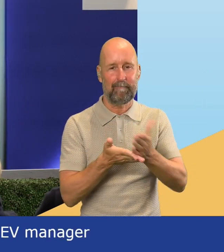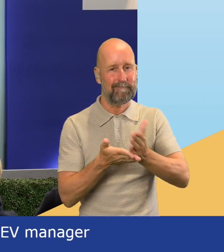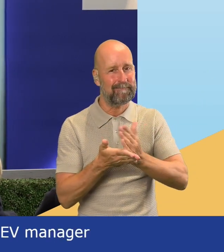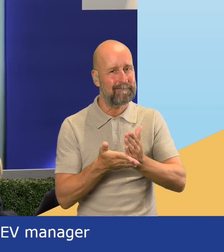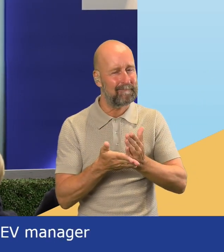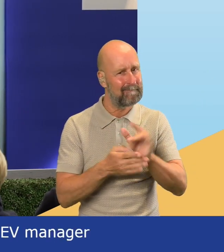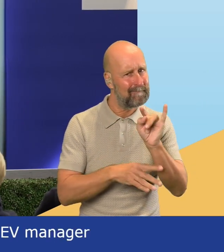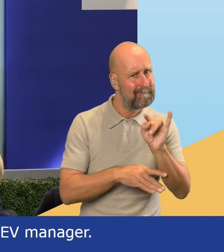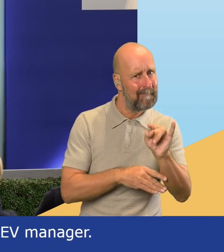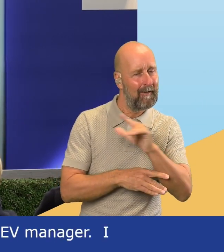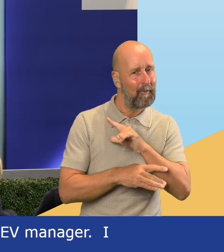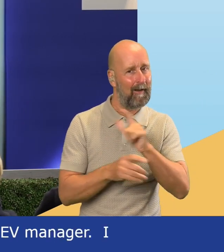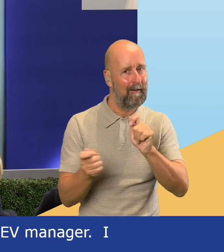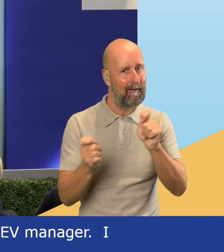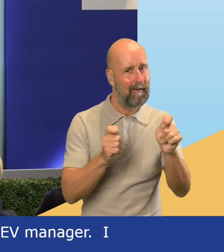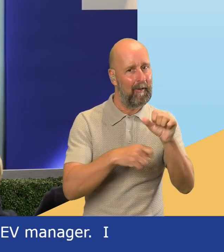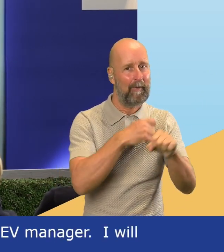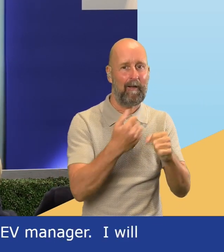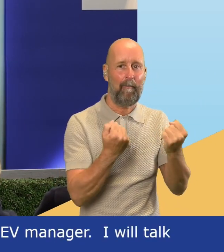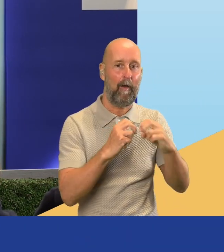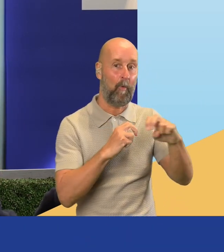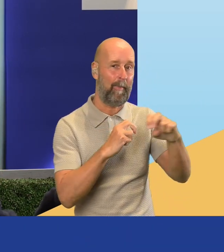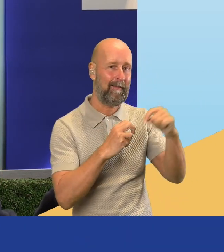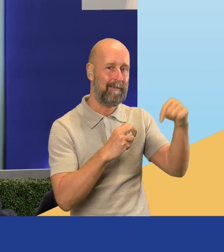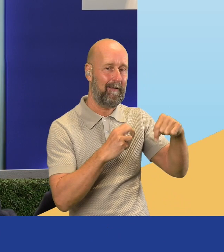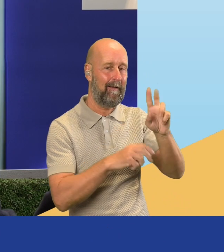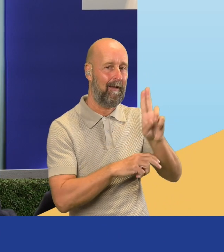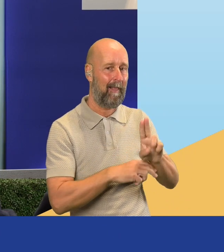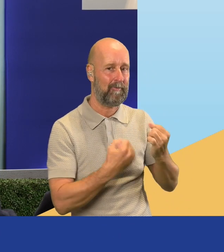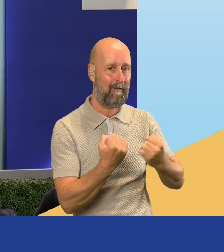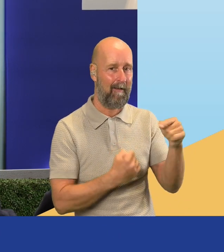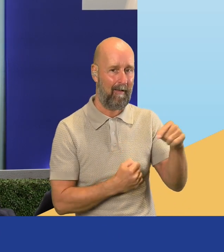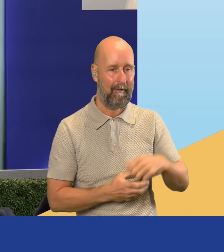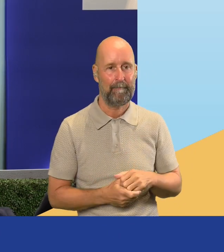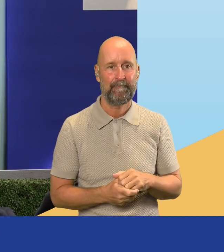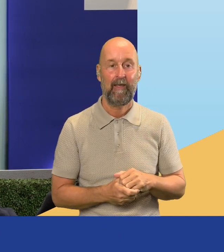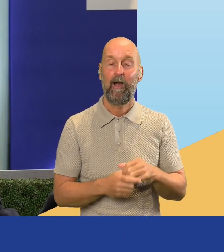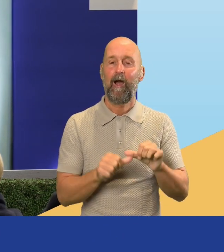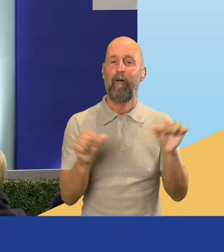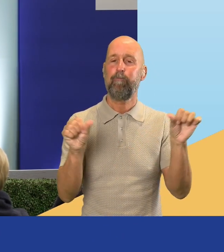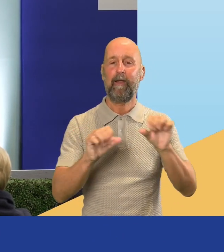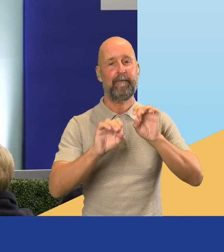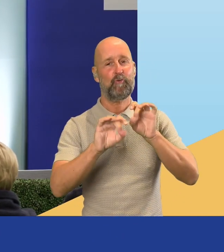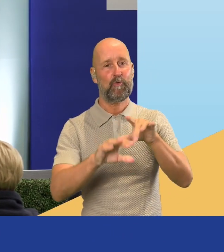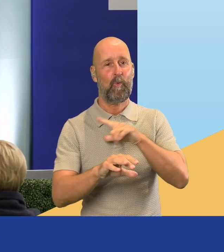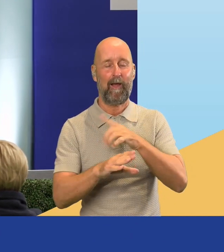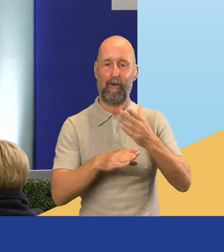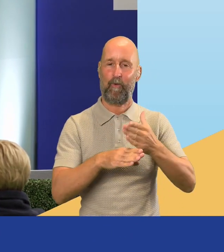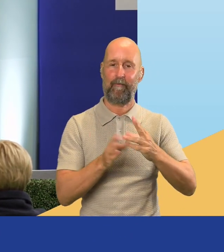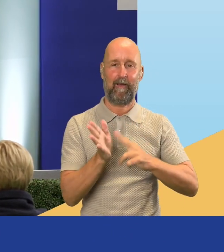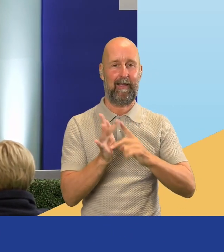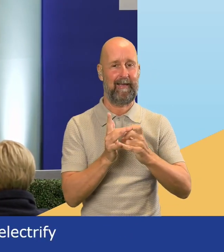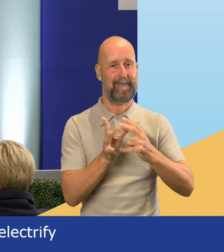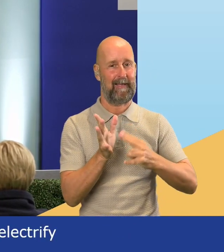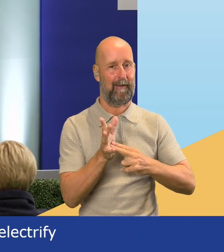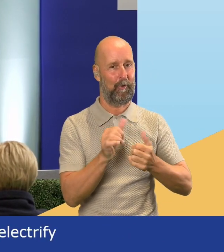move towards a more electrified future for mobility. I guess just as a very quick introduction, although with my Nissan hat on, I